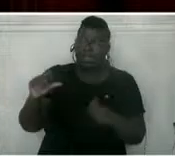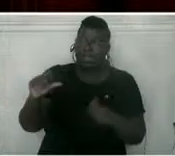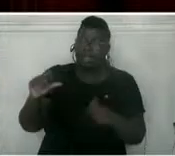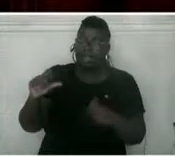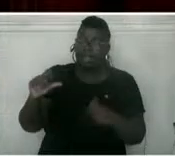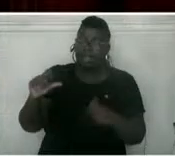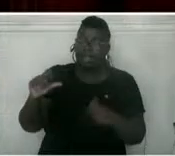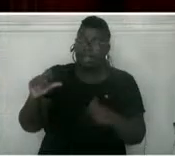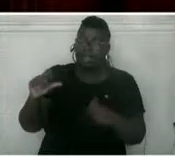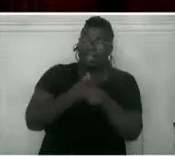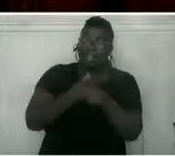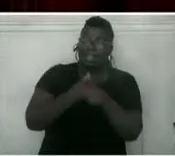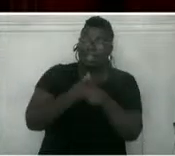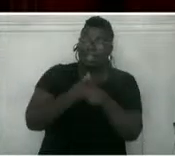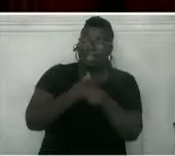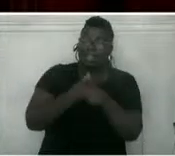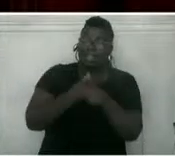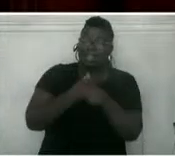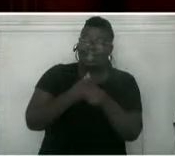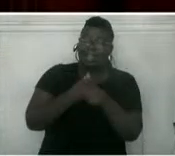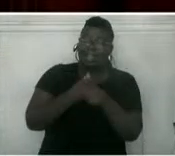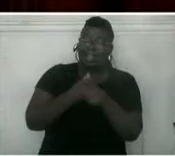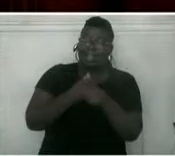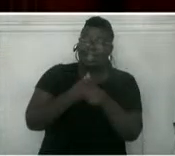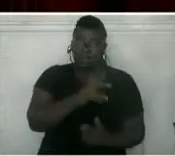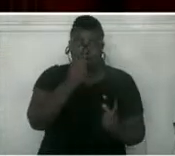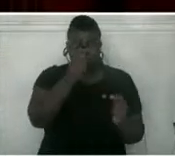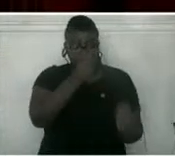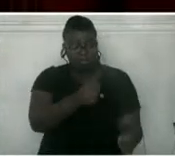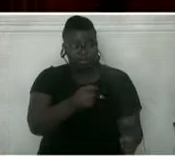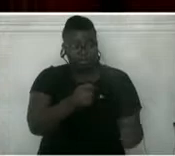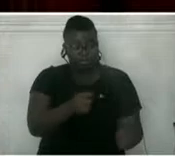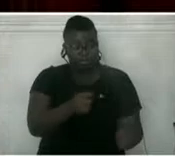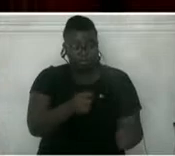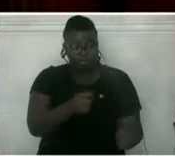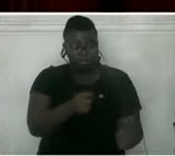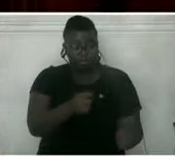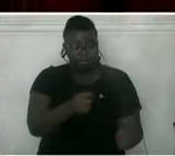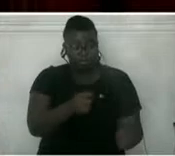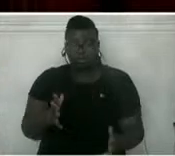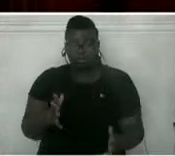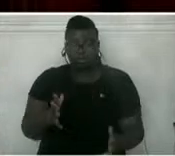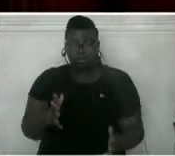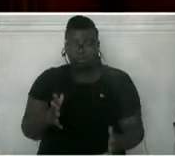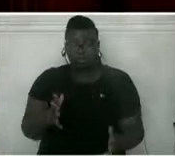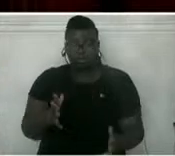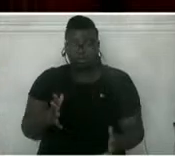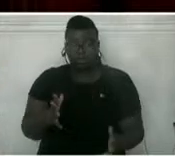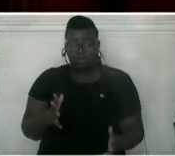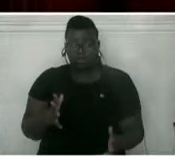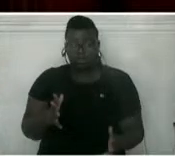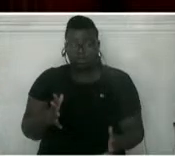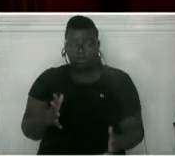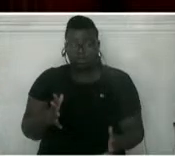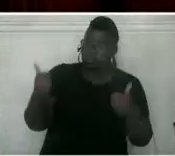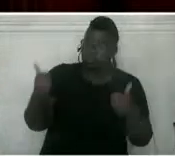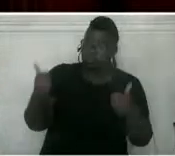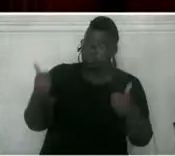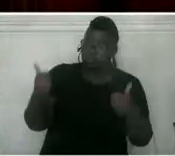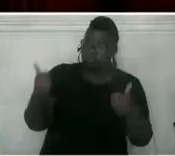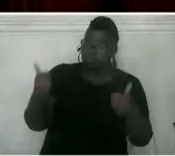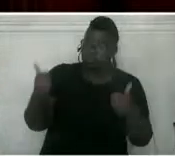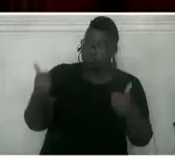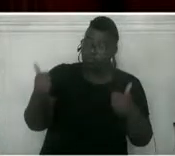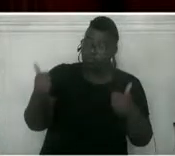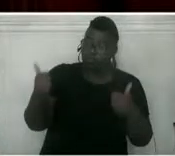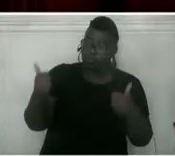KwaZulu-Natal. Honourable Speaker, in addressing the subject matter of good governance,